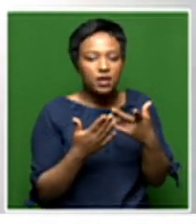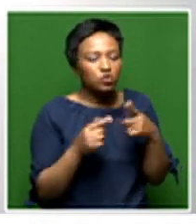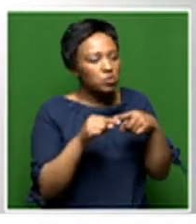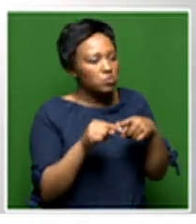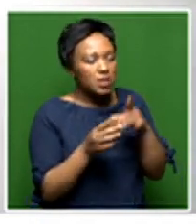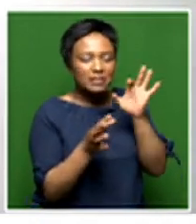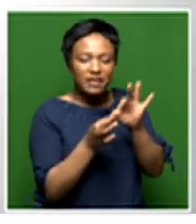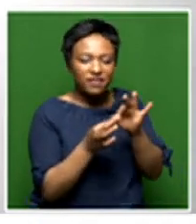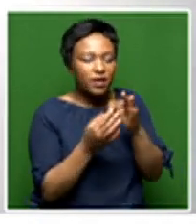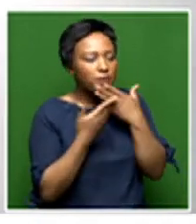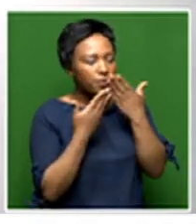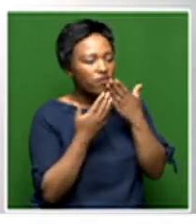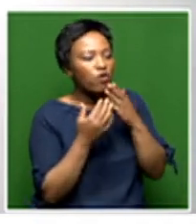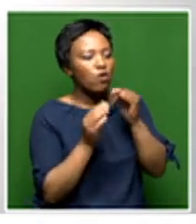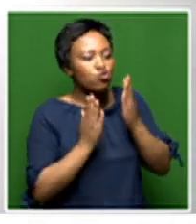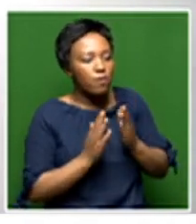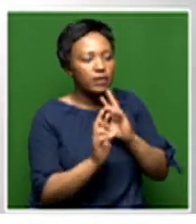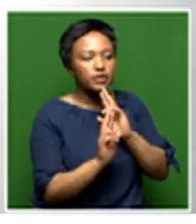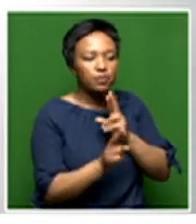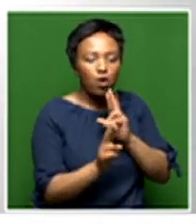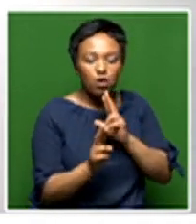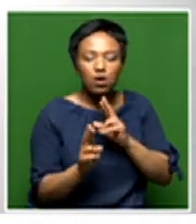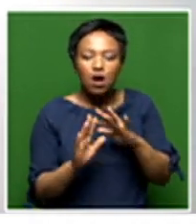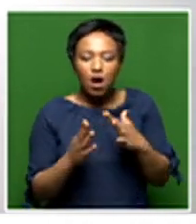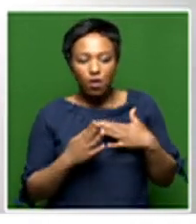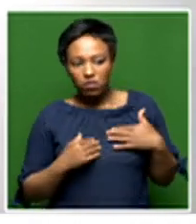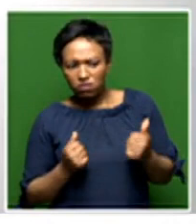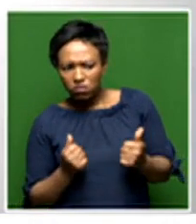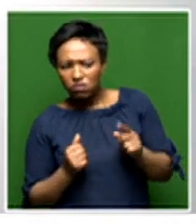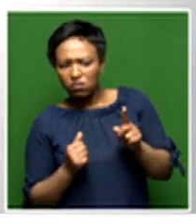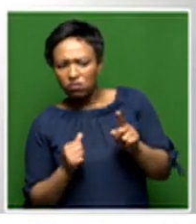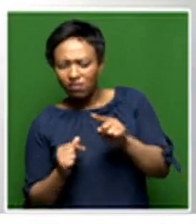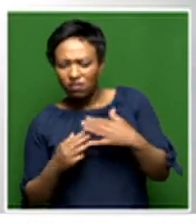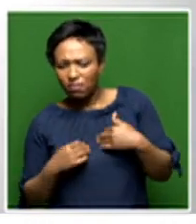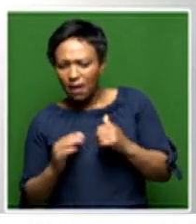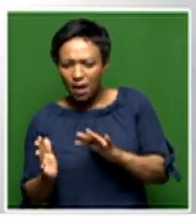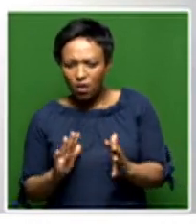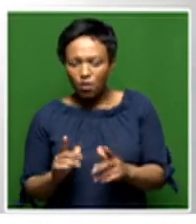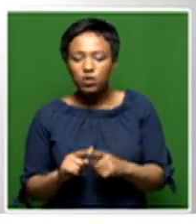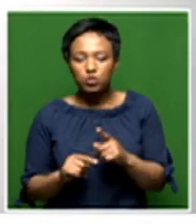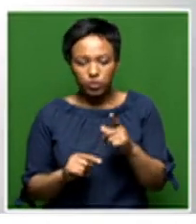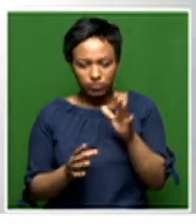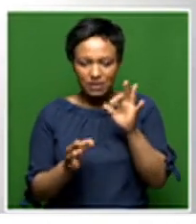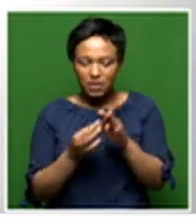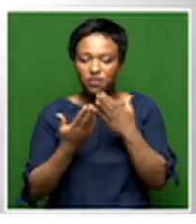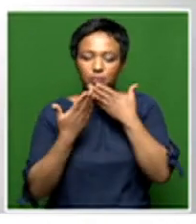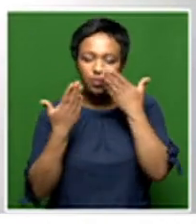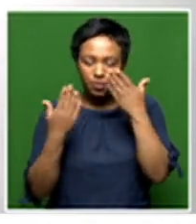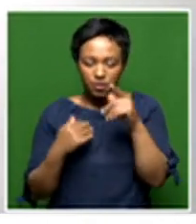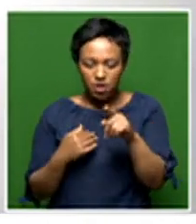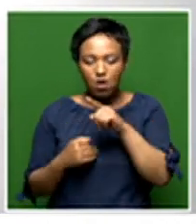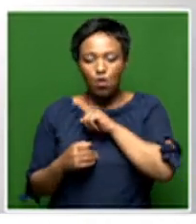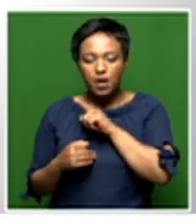non-specific immune response. So that is the hypothesis behind using other, vaccine. It's not